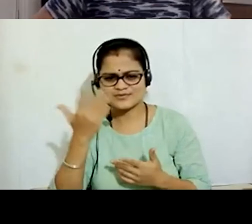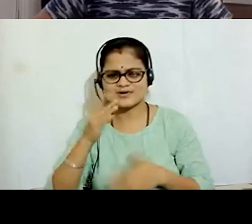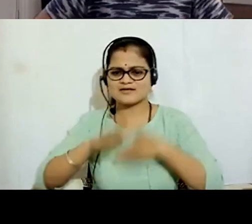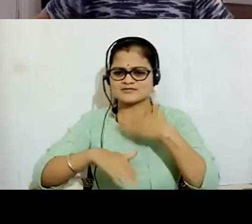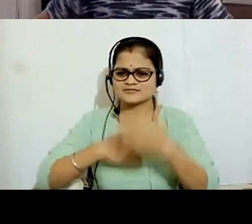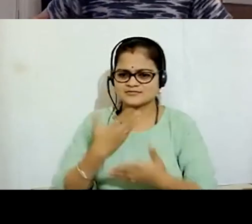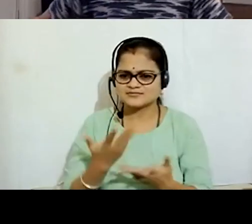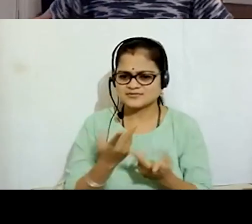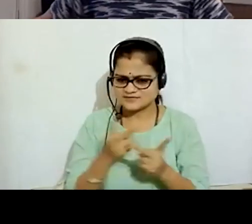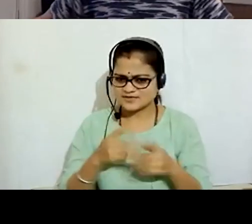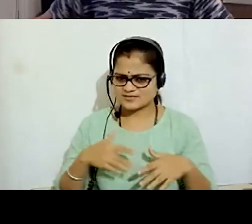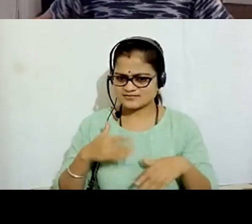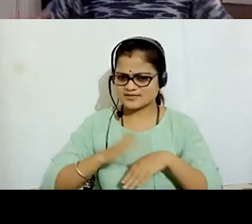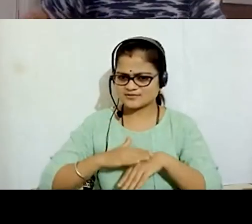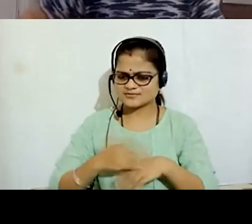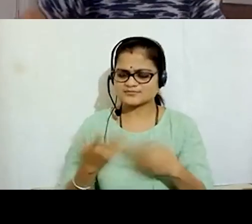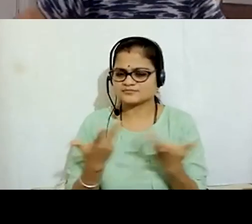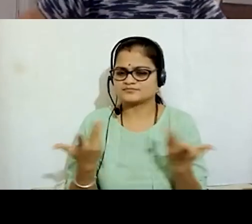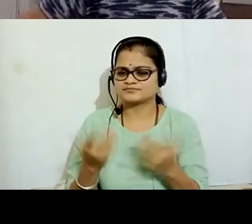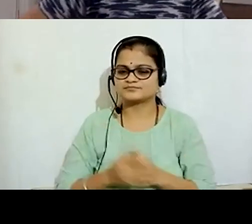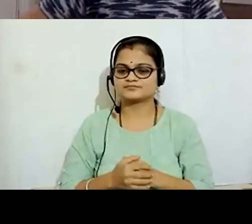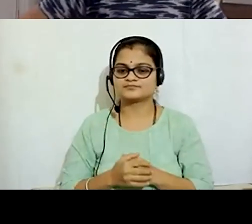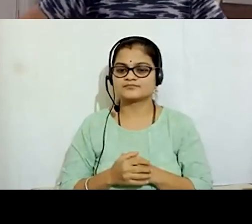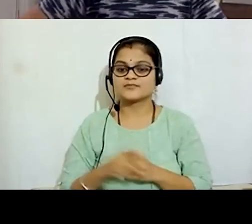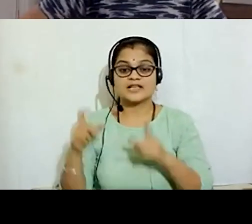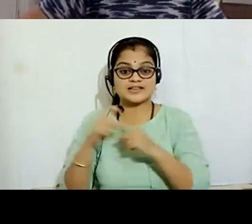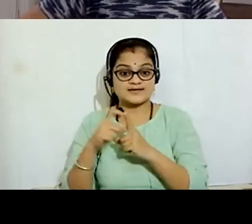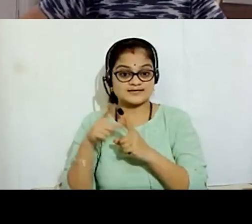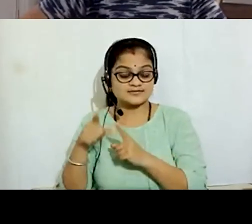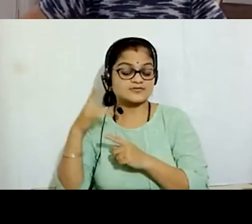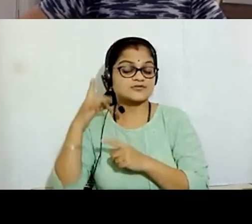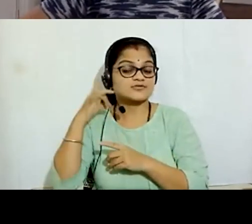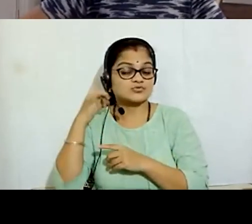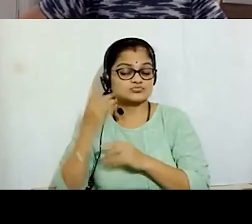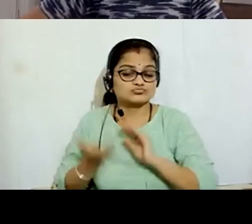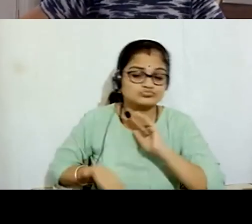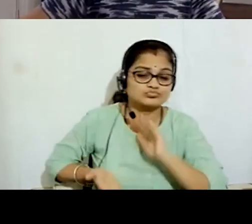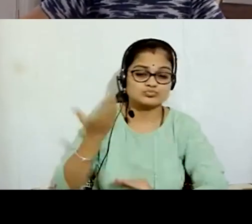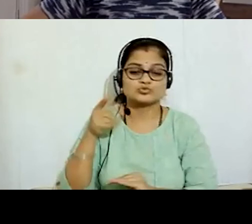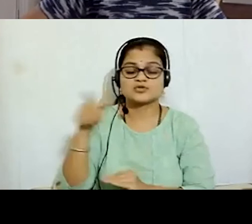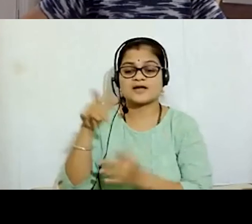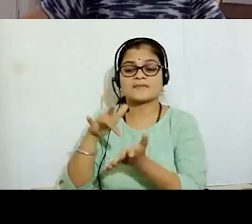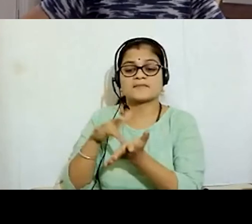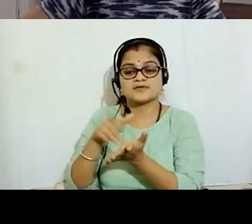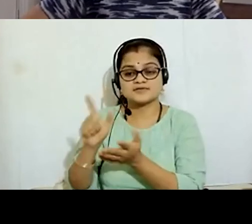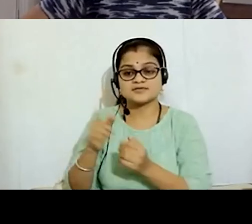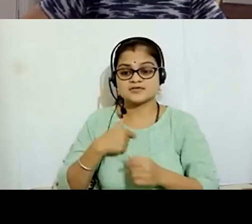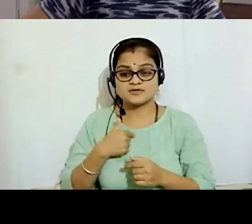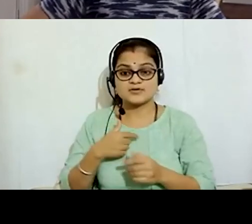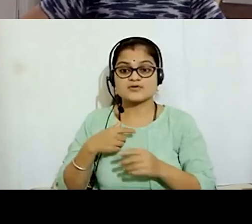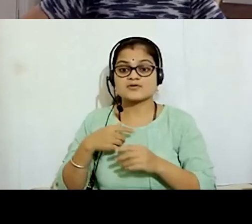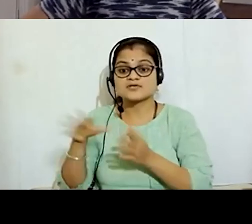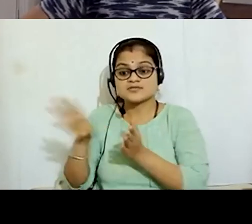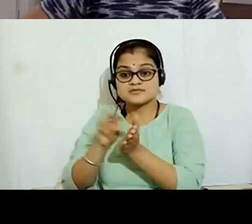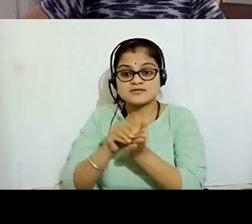well? I mean, like I said, Delhi is one of the noisiest cities, so a lot of my sounds are from